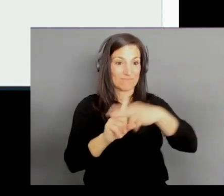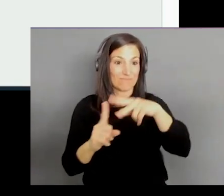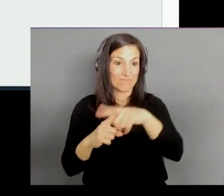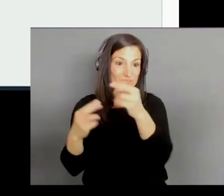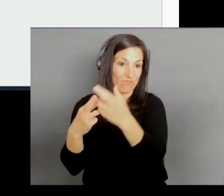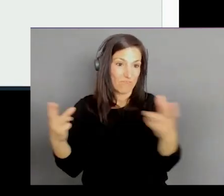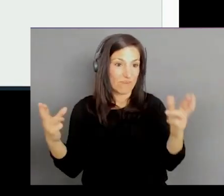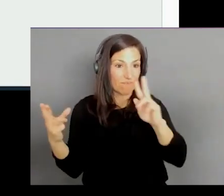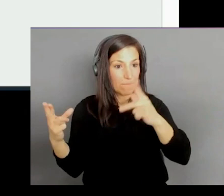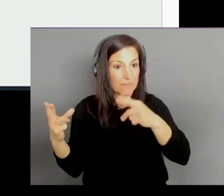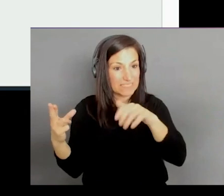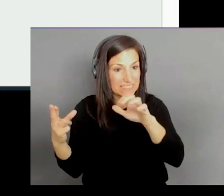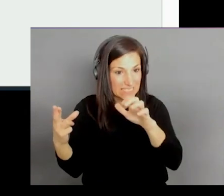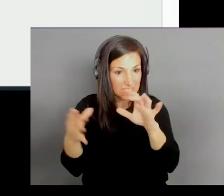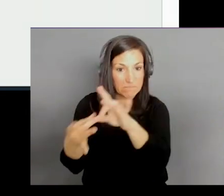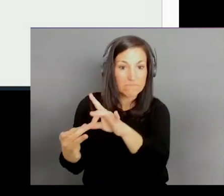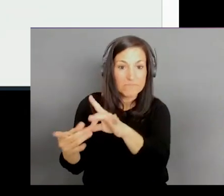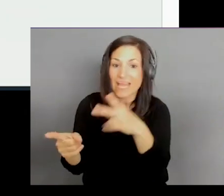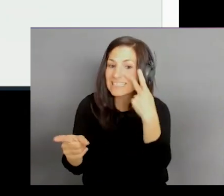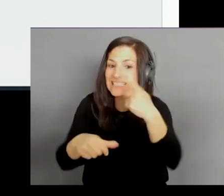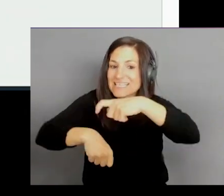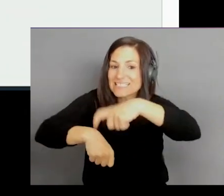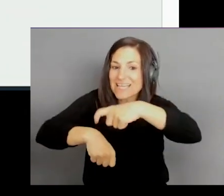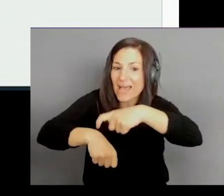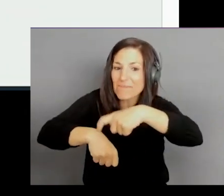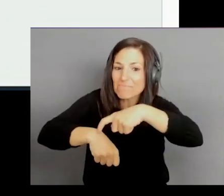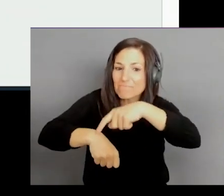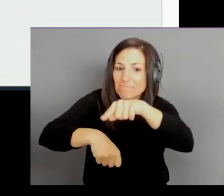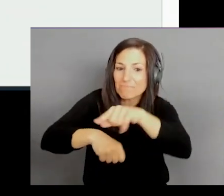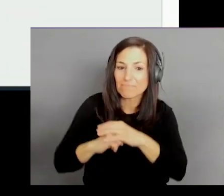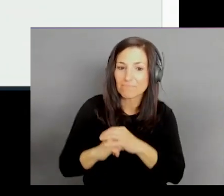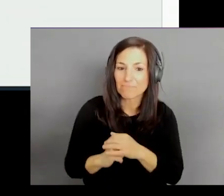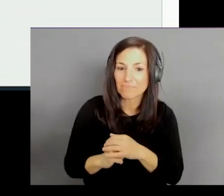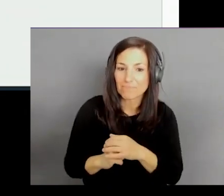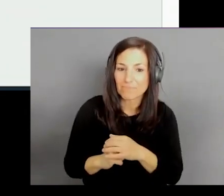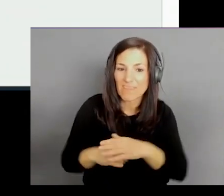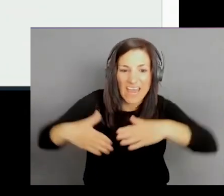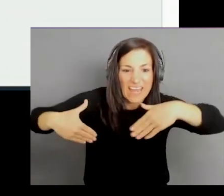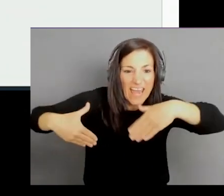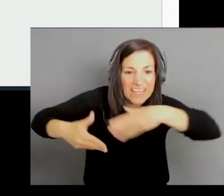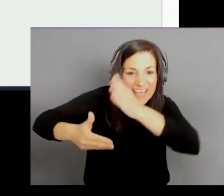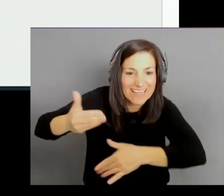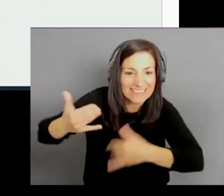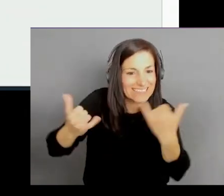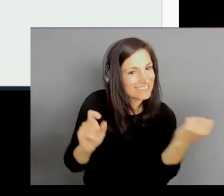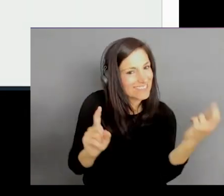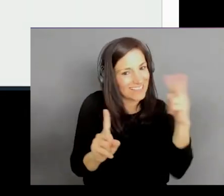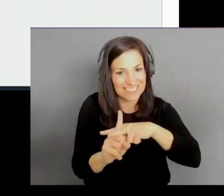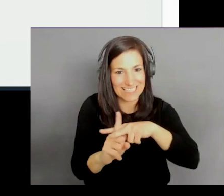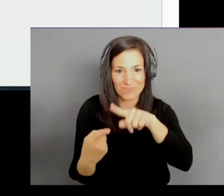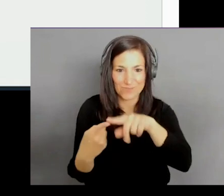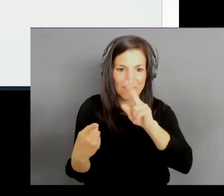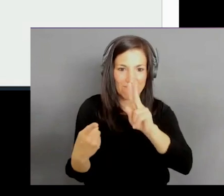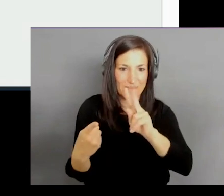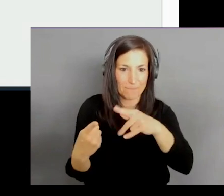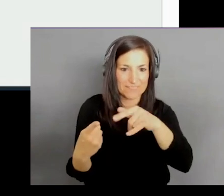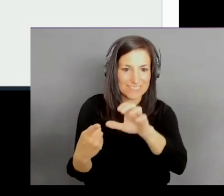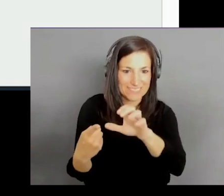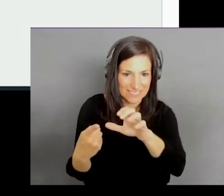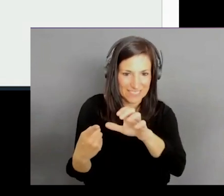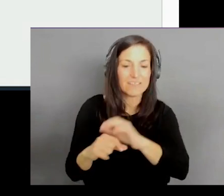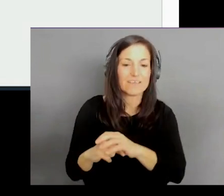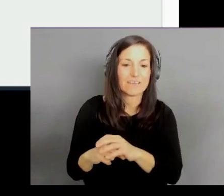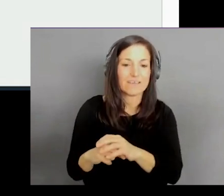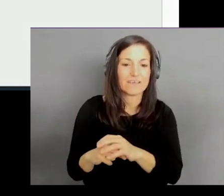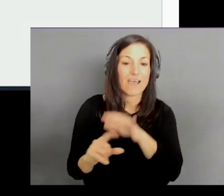I can see the time. It hasn't ended yet because it's still assigned to that VPC, but as that IP address